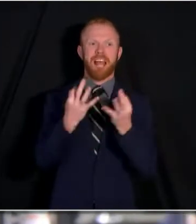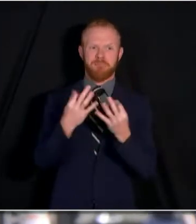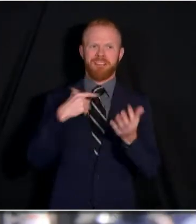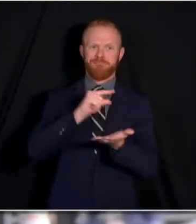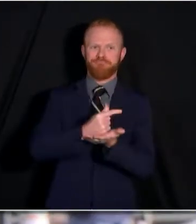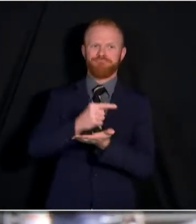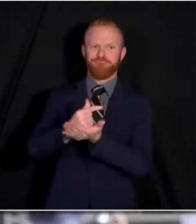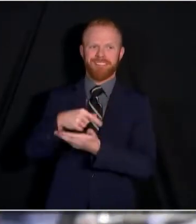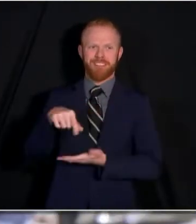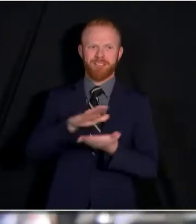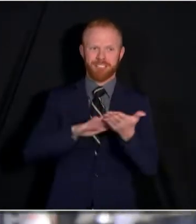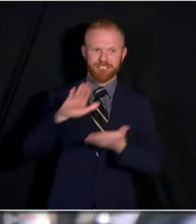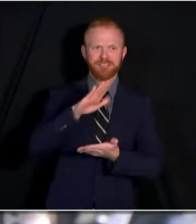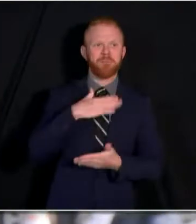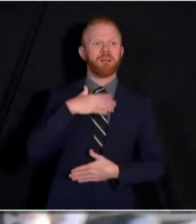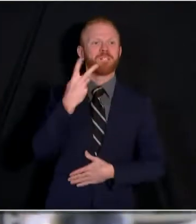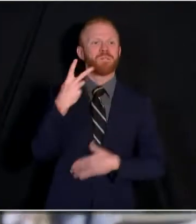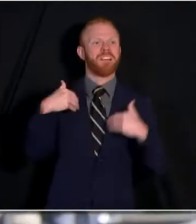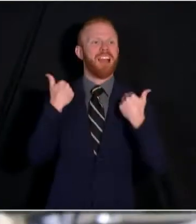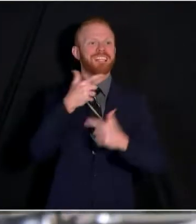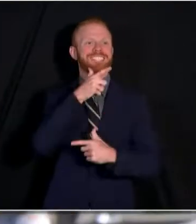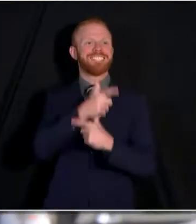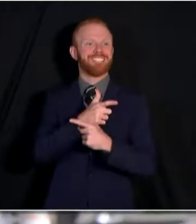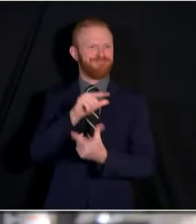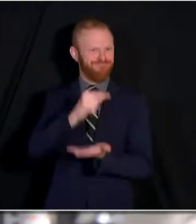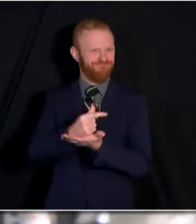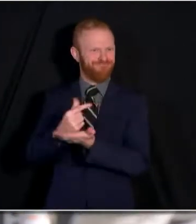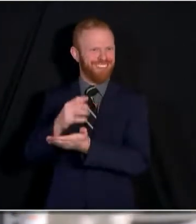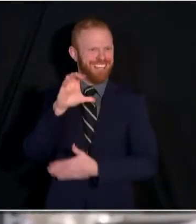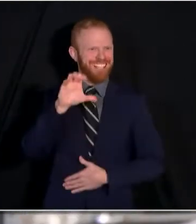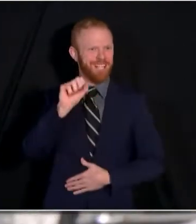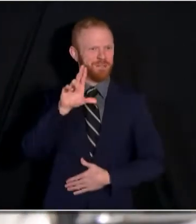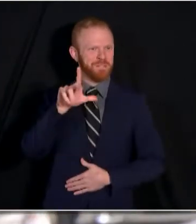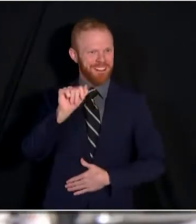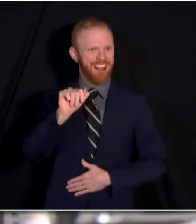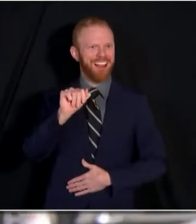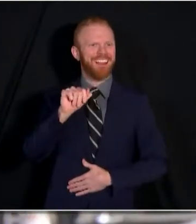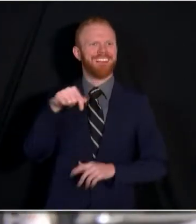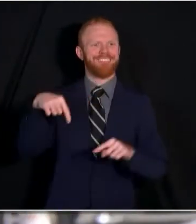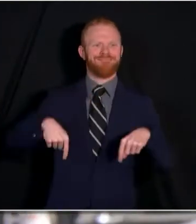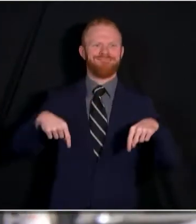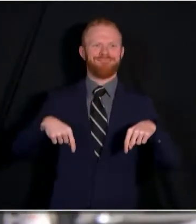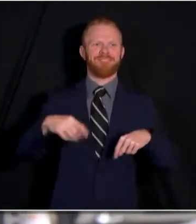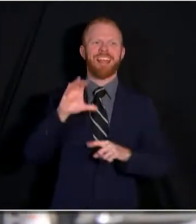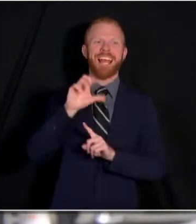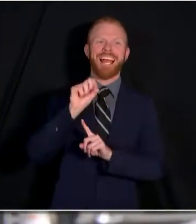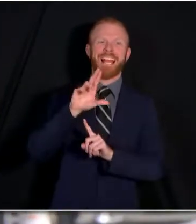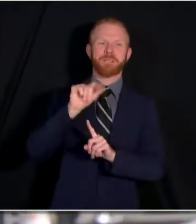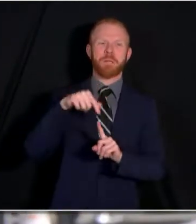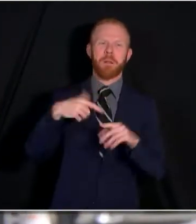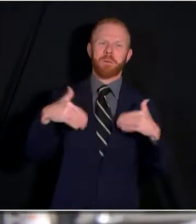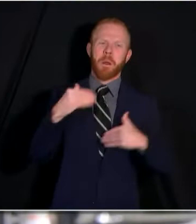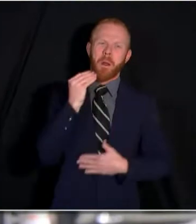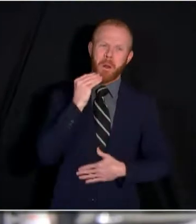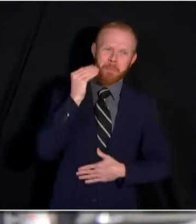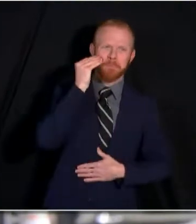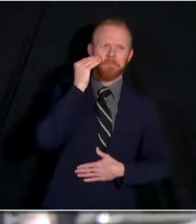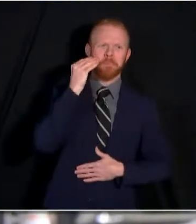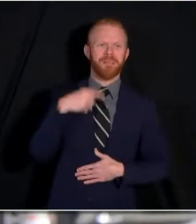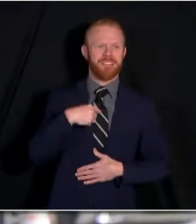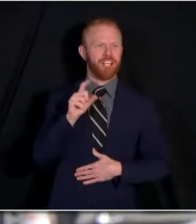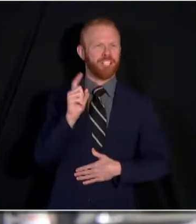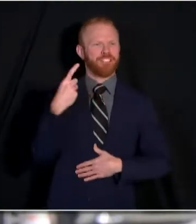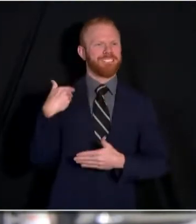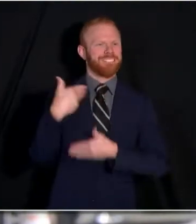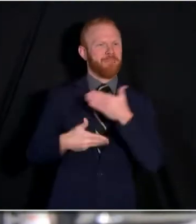have graduated from Cal State LA. Cal State LA is home. We are first-generation Americans. Both of